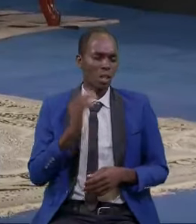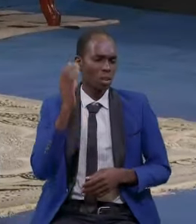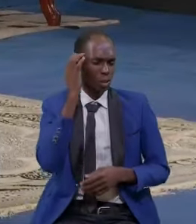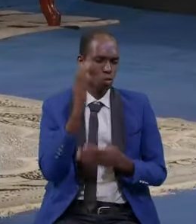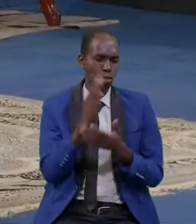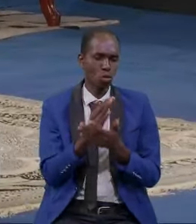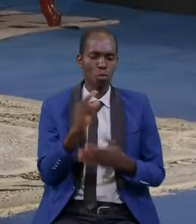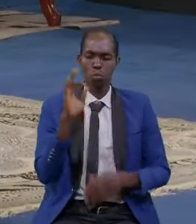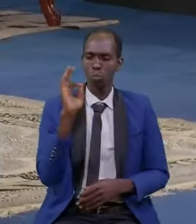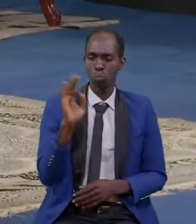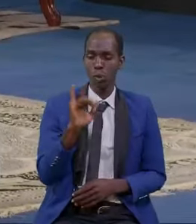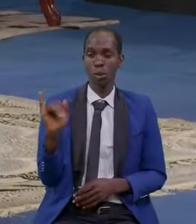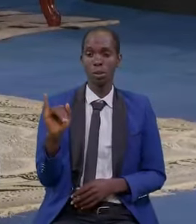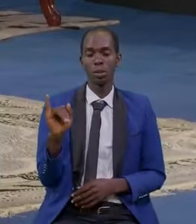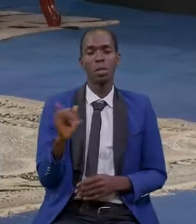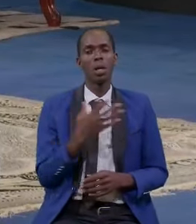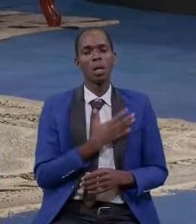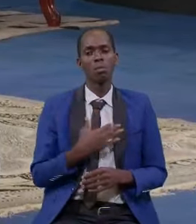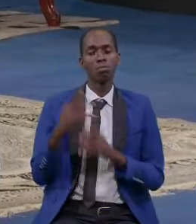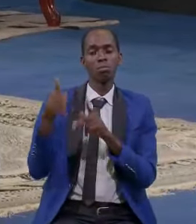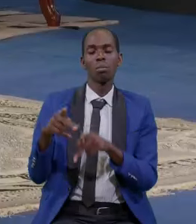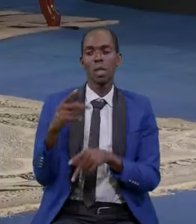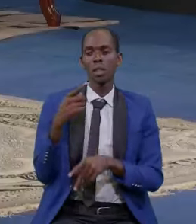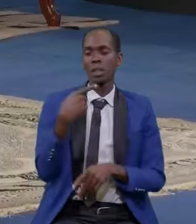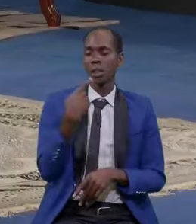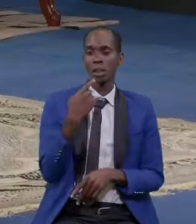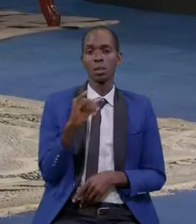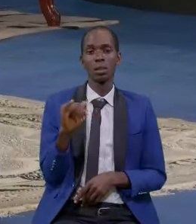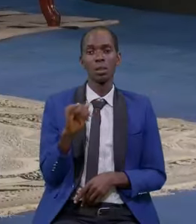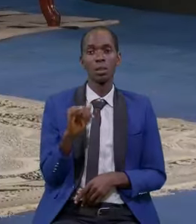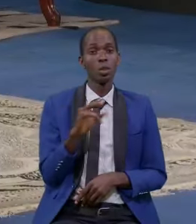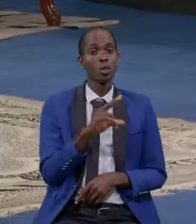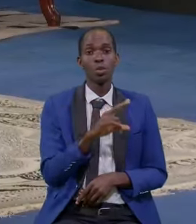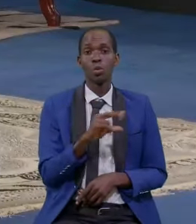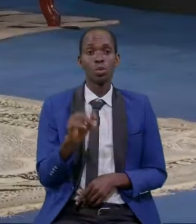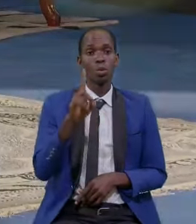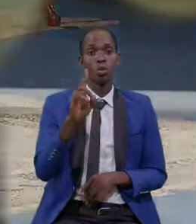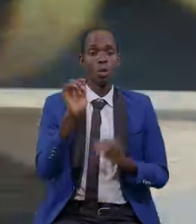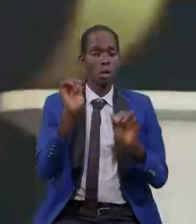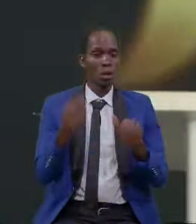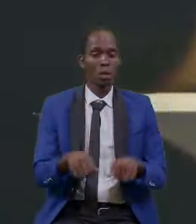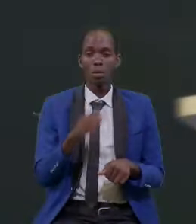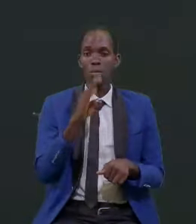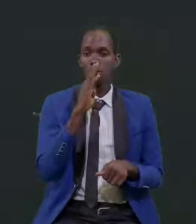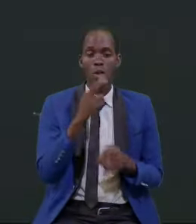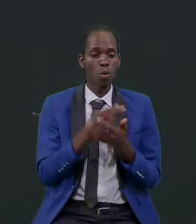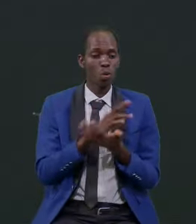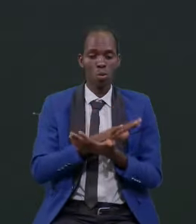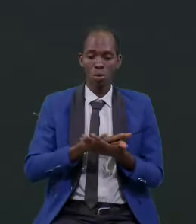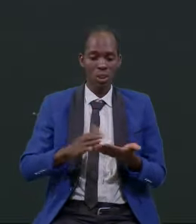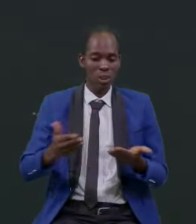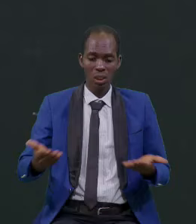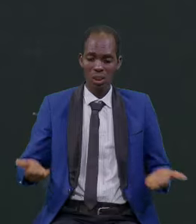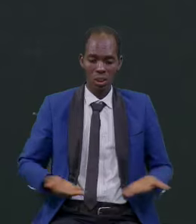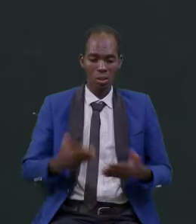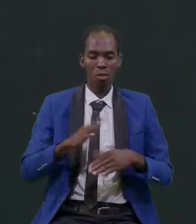he's saying, nobody can be holy here on earth.